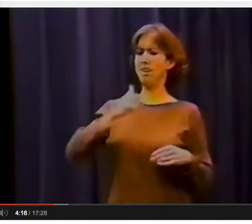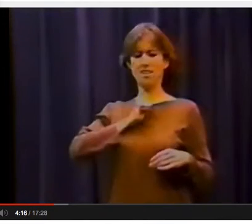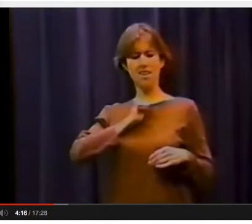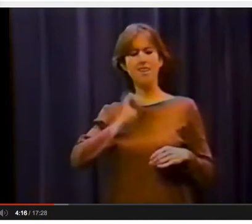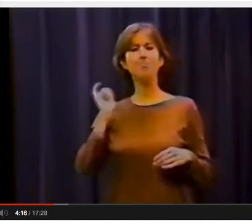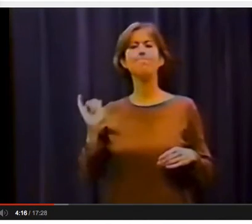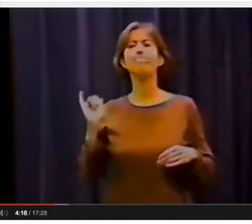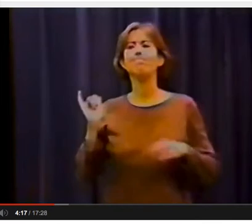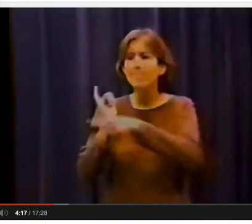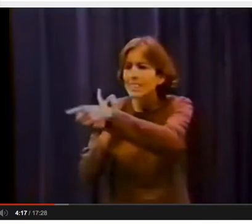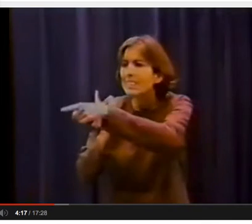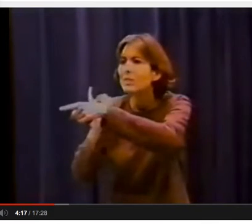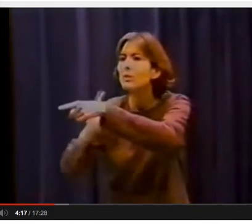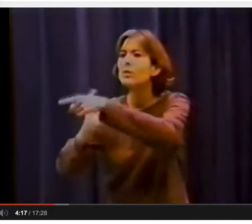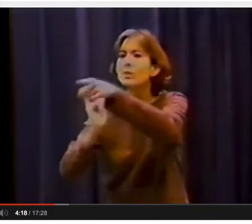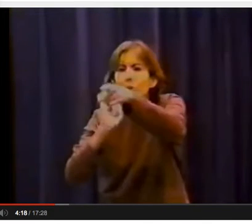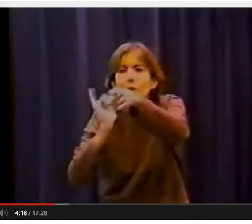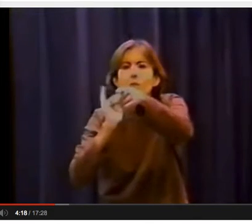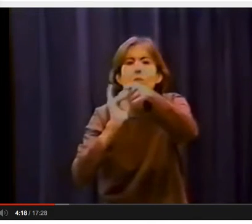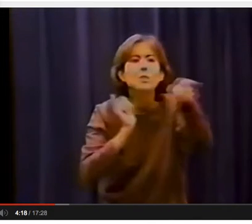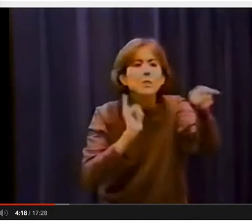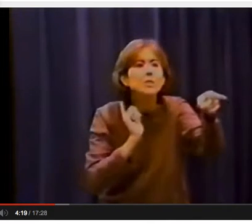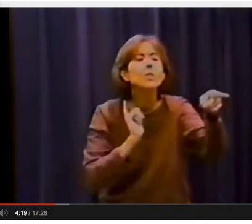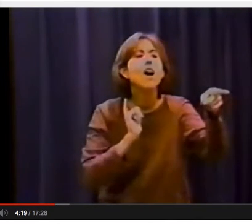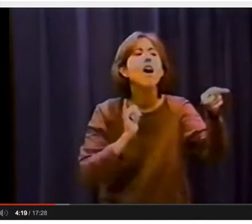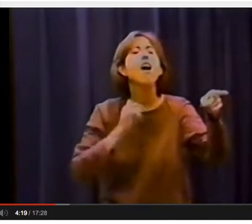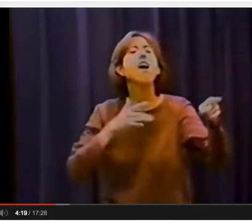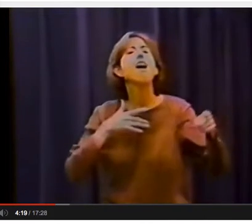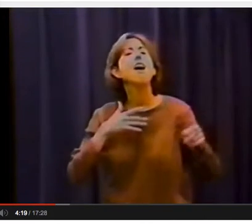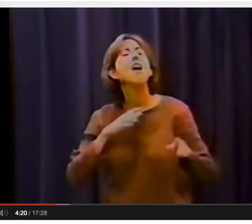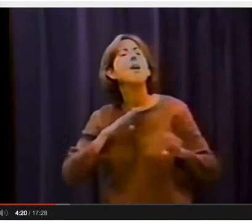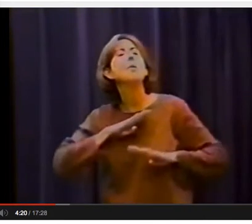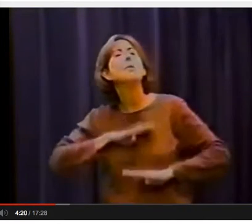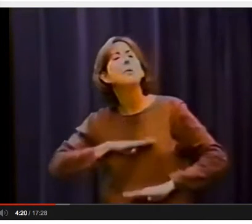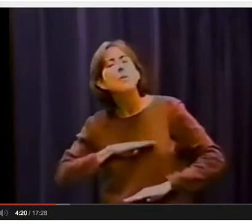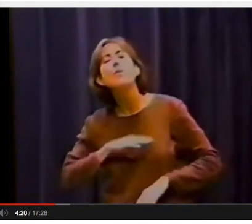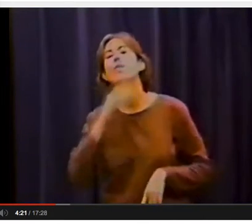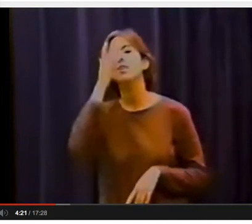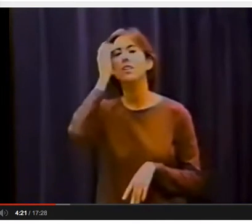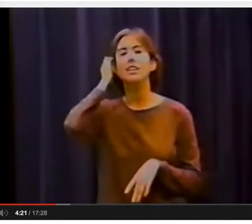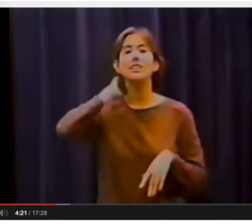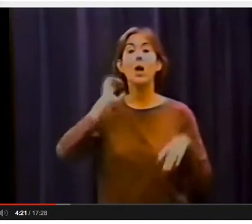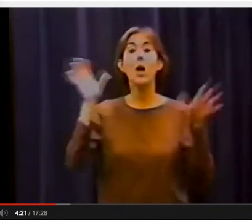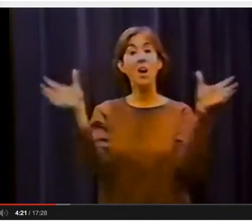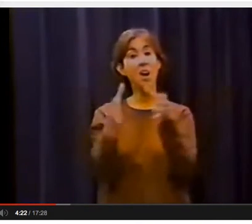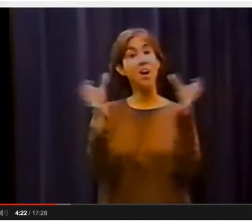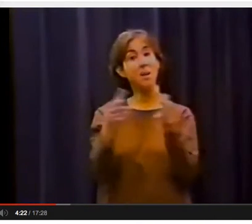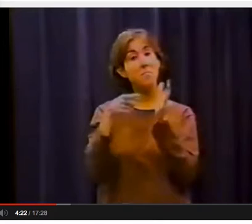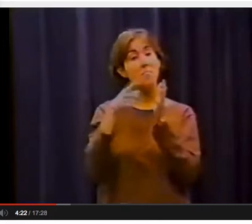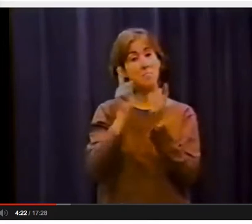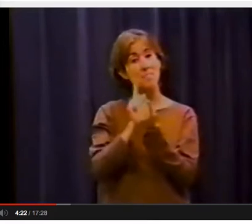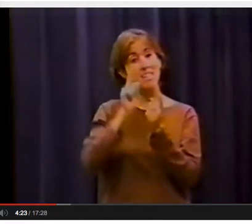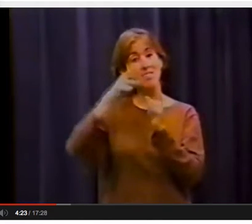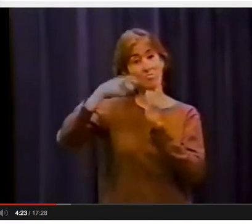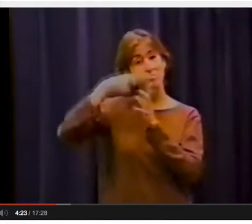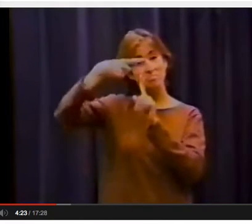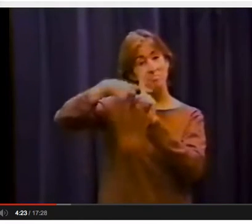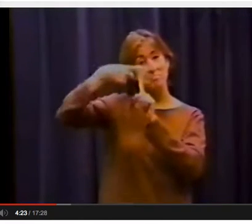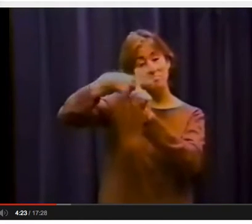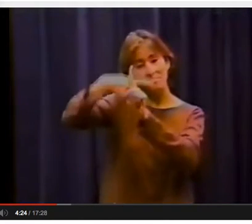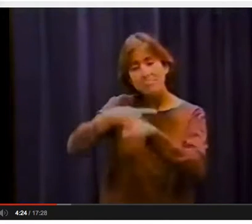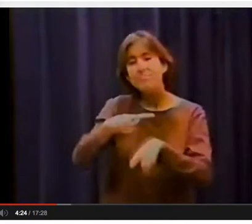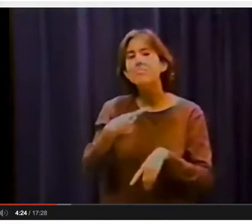other. I want them to feel good about themselves. I want them all to know that they're there to support each other. They know that they're the same, so